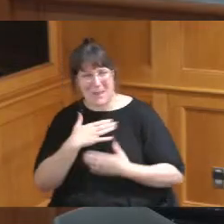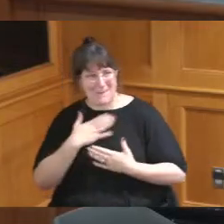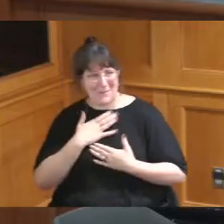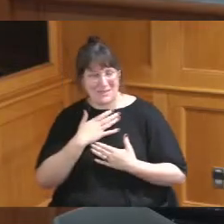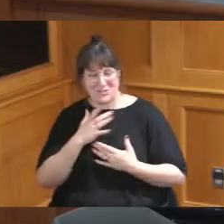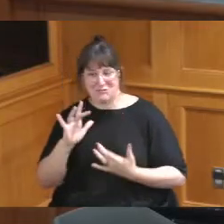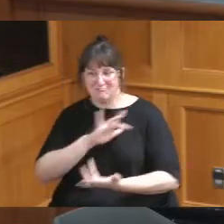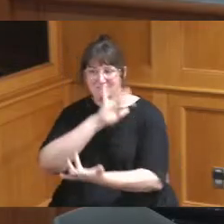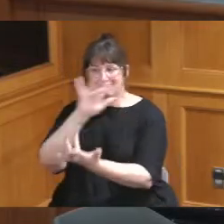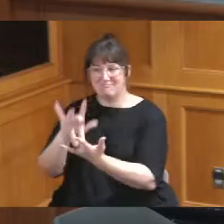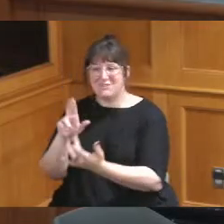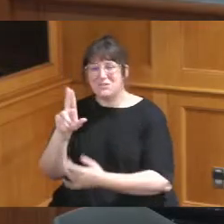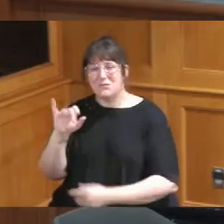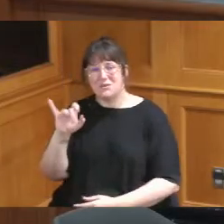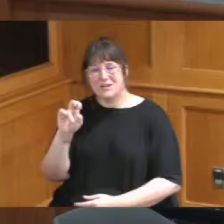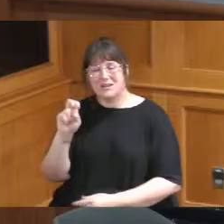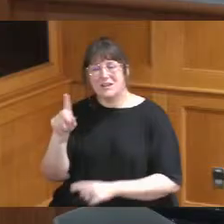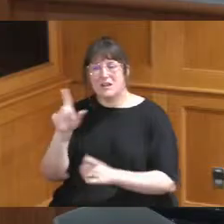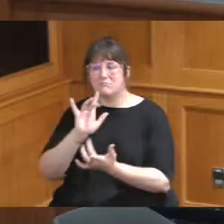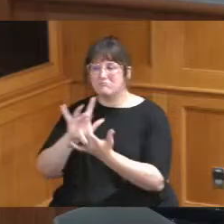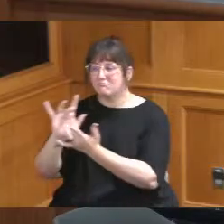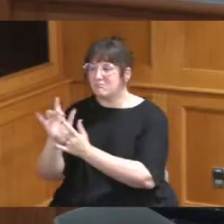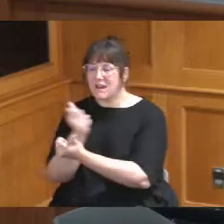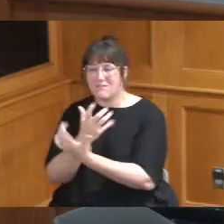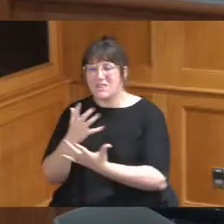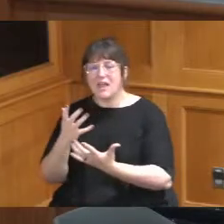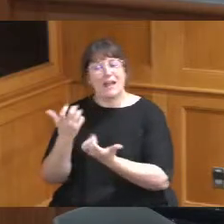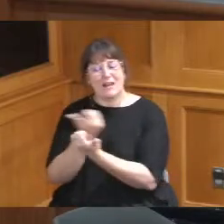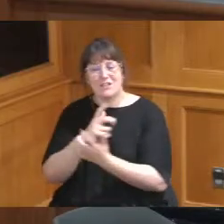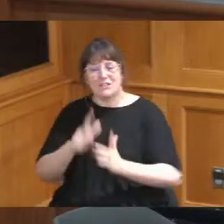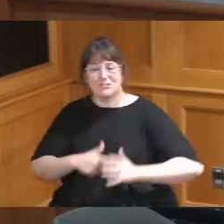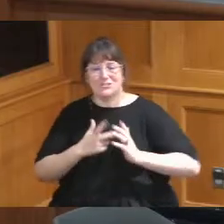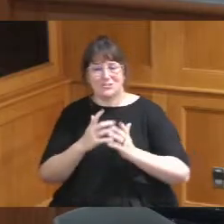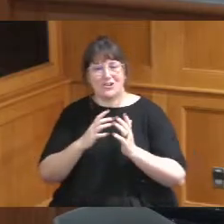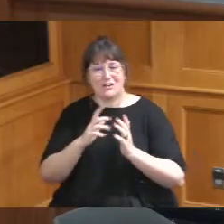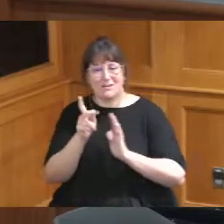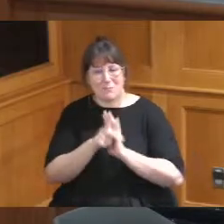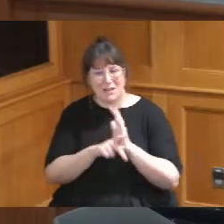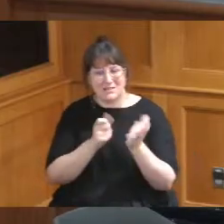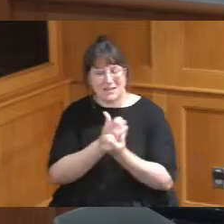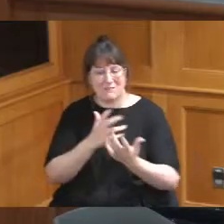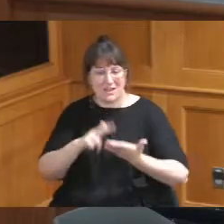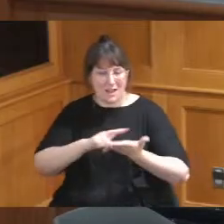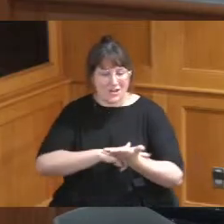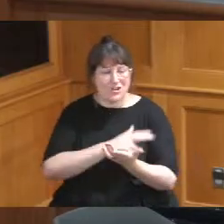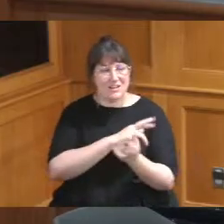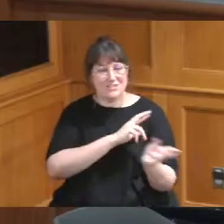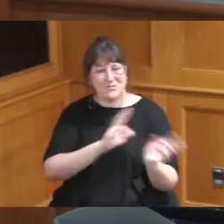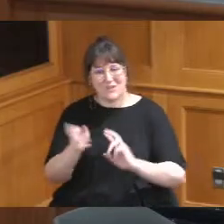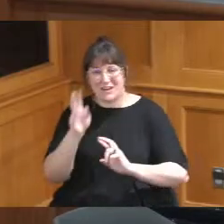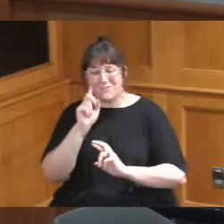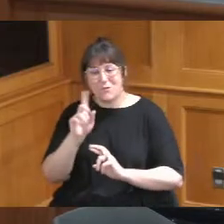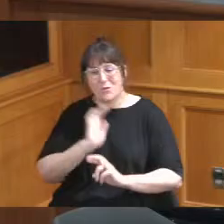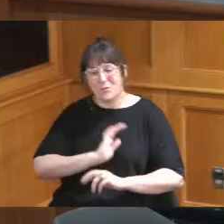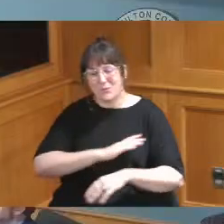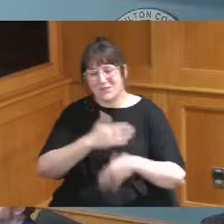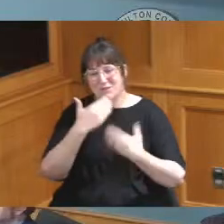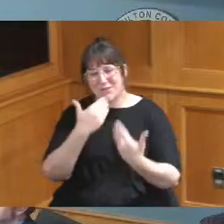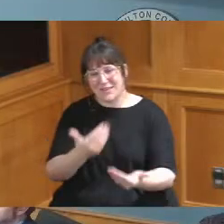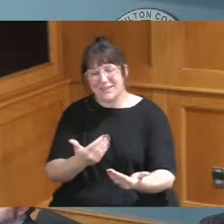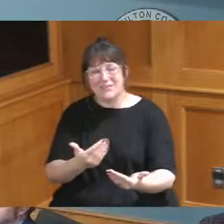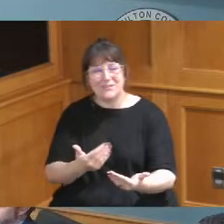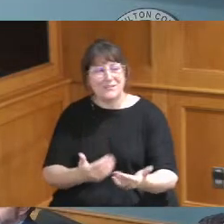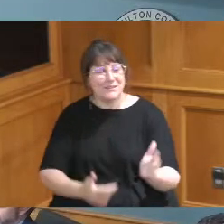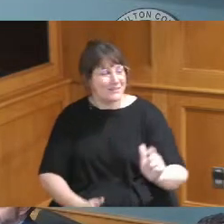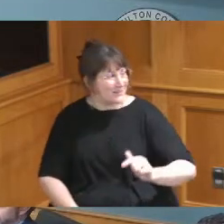to reach out to the unions, worked with them very quickly, and to get all of it implemented into the contracts and ready to go for the whole board. That's great. Thank you. Commissioner